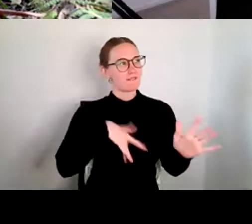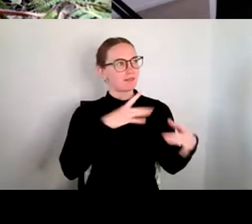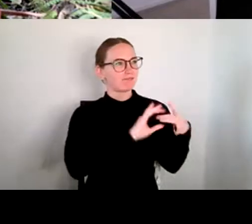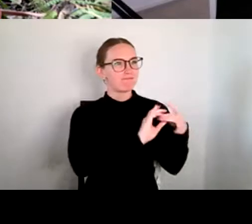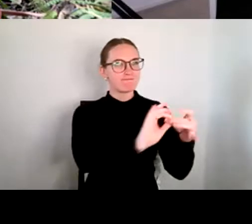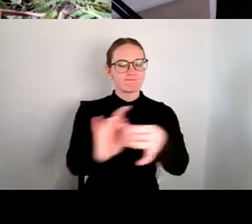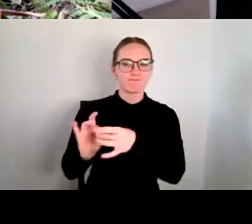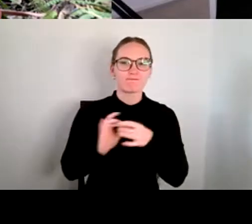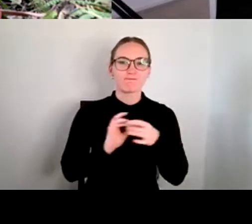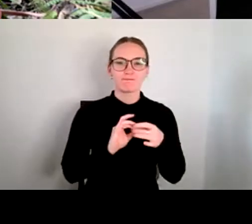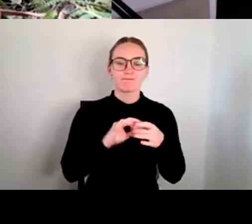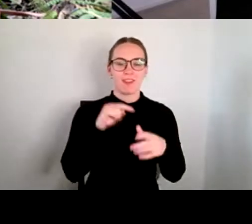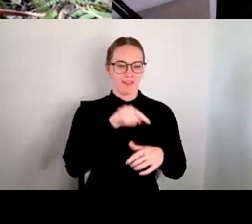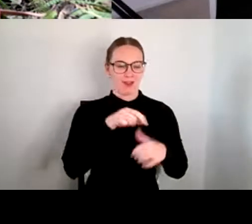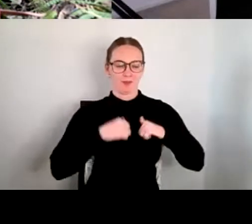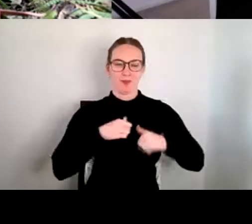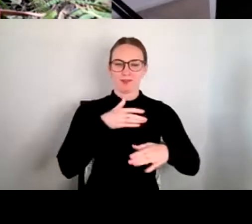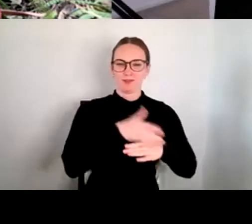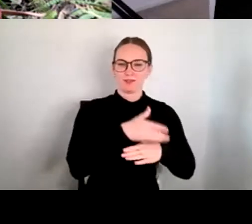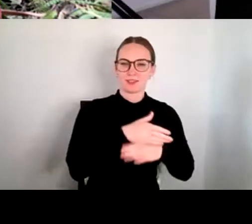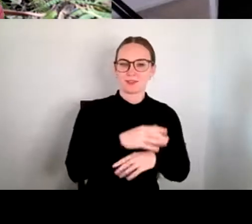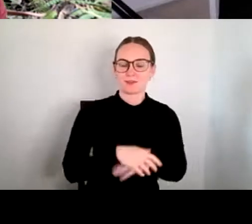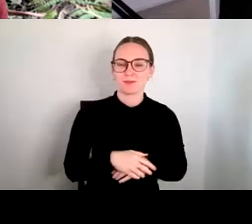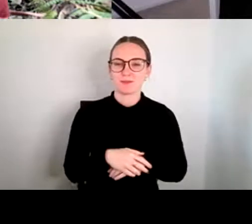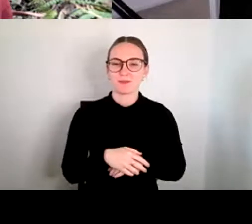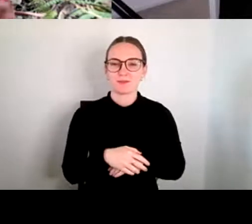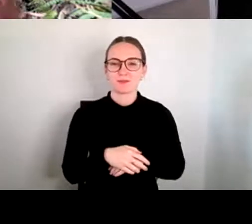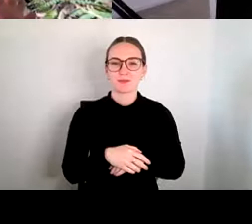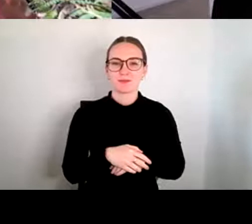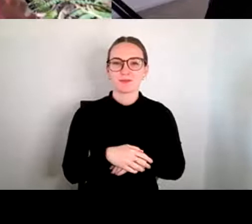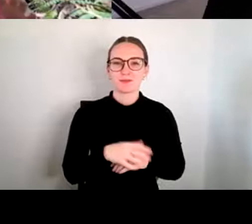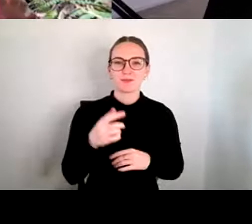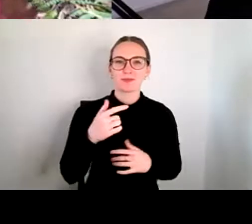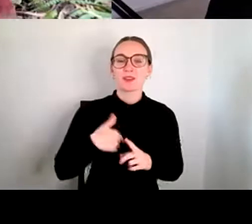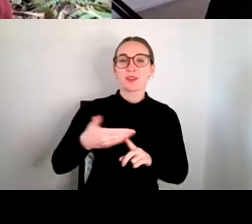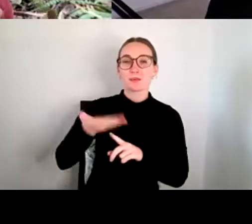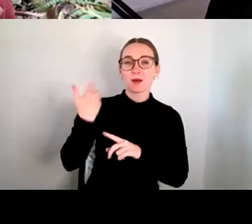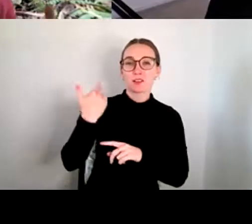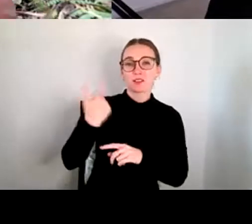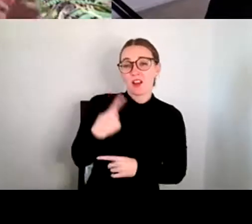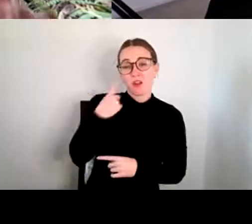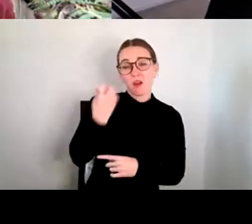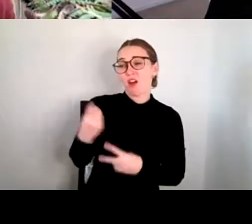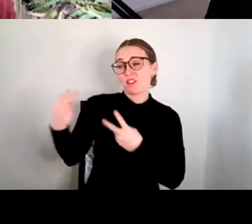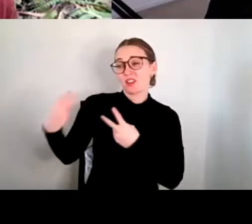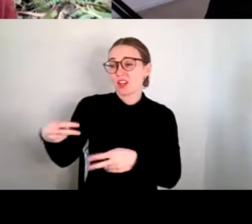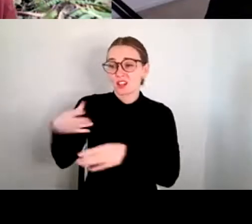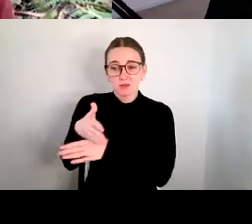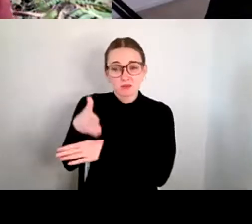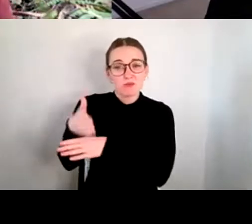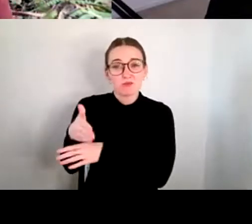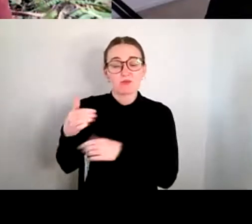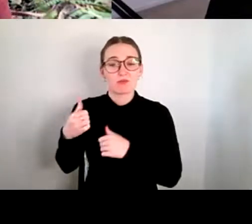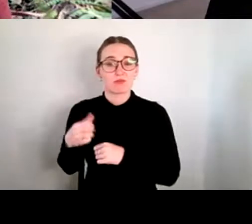So yeah, I used to really think I had a dance practice, a really rigorous dance practice, and then